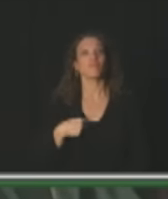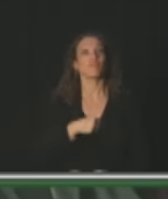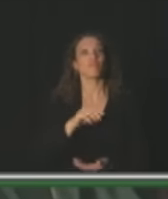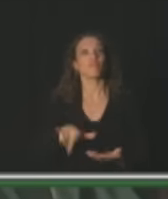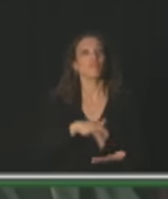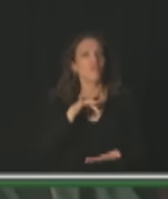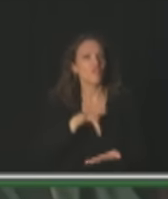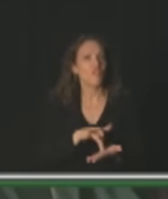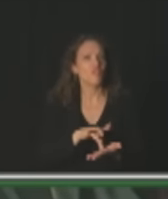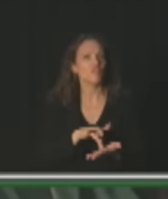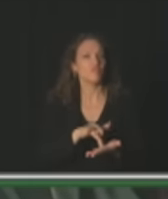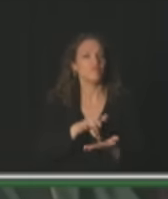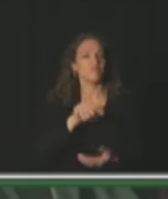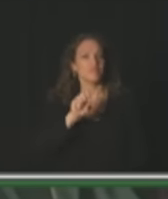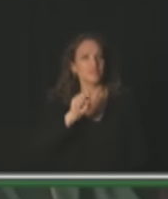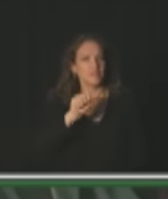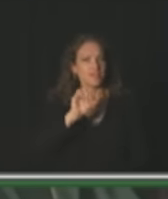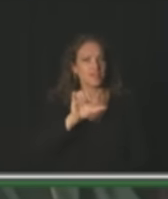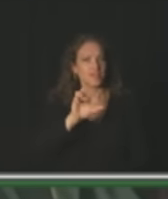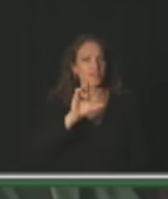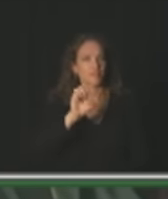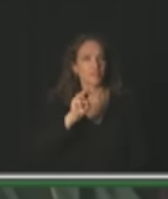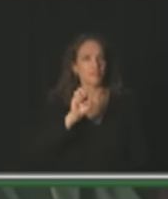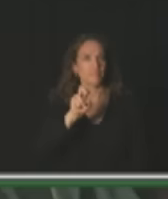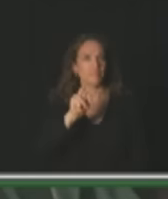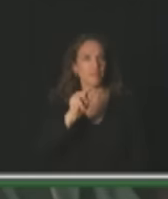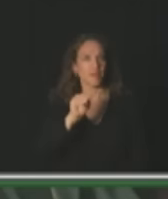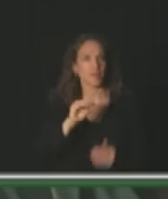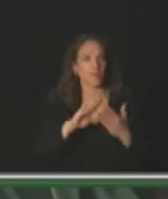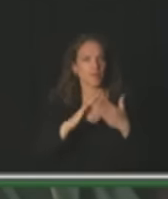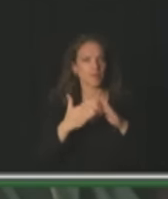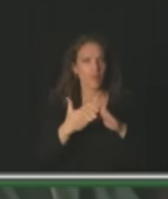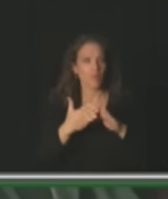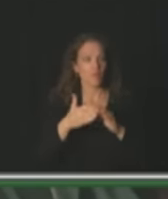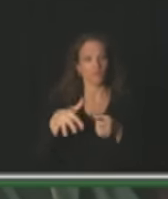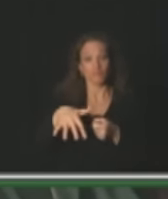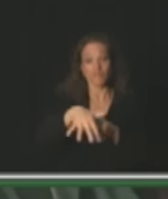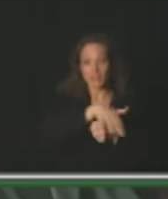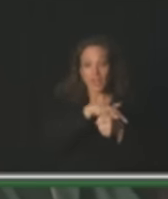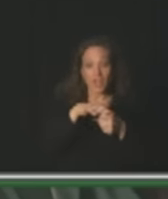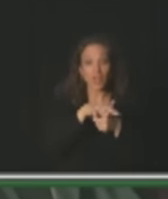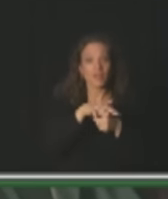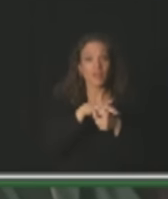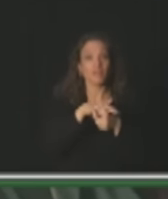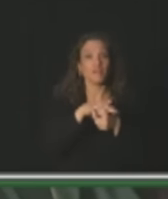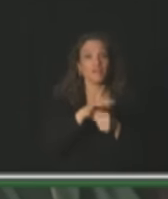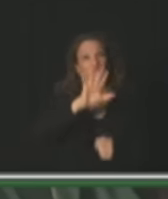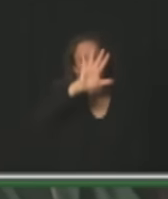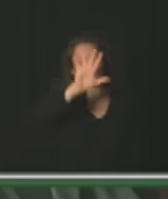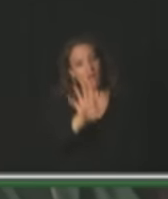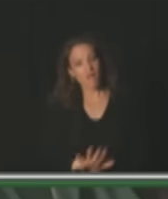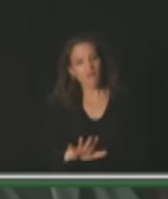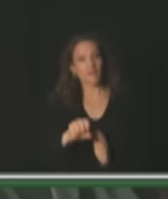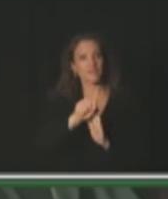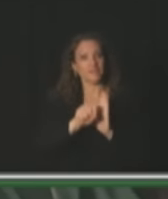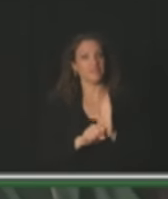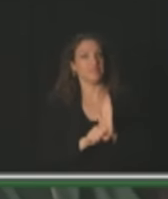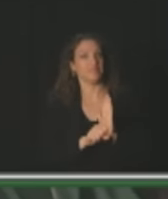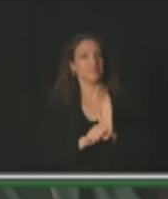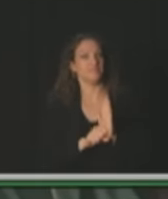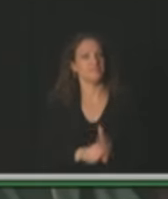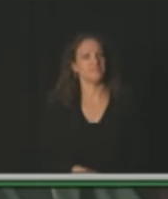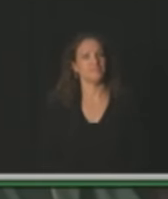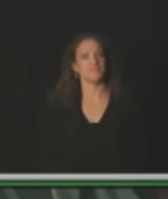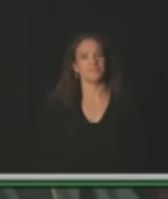core of Sacramento itself, of the region, and of this state itself.